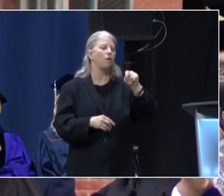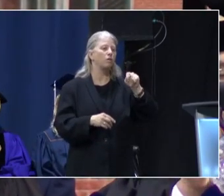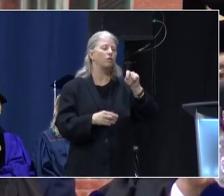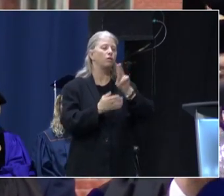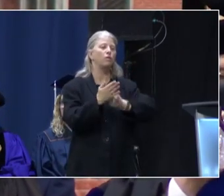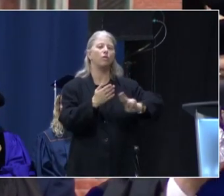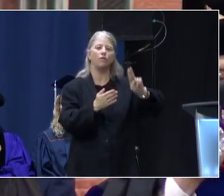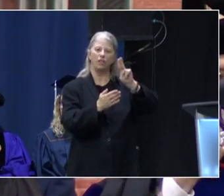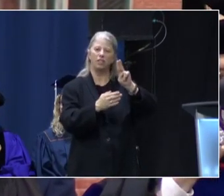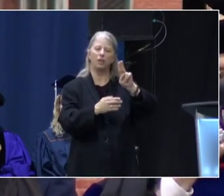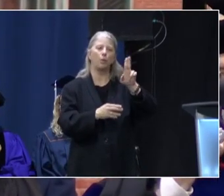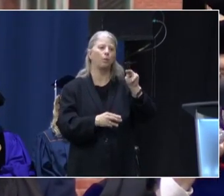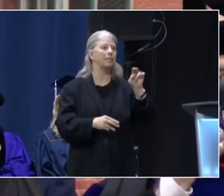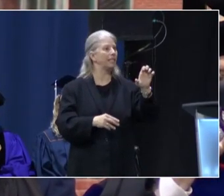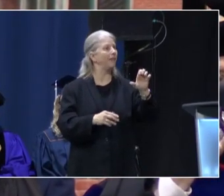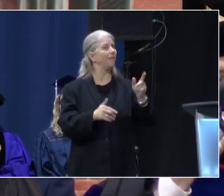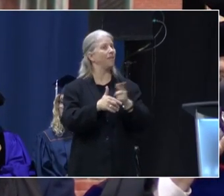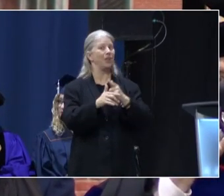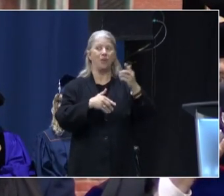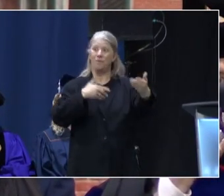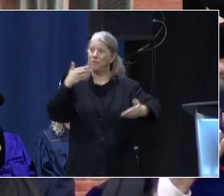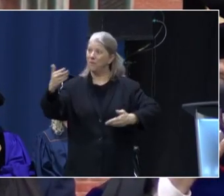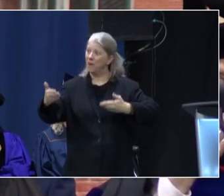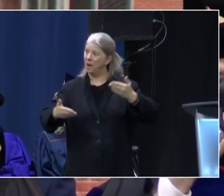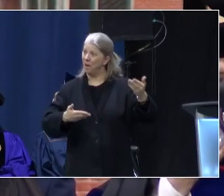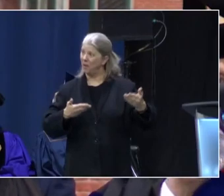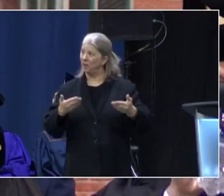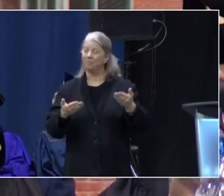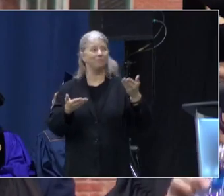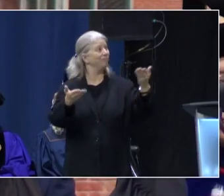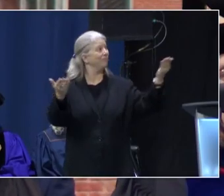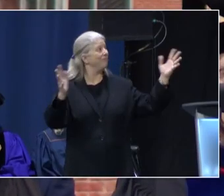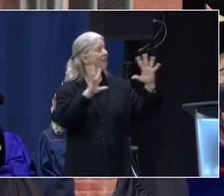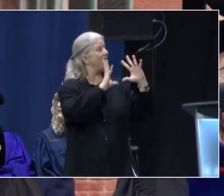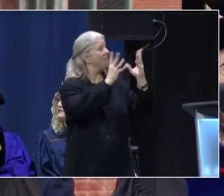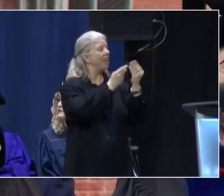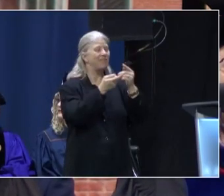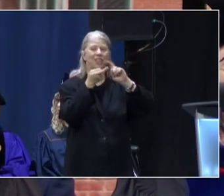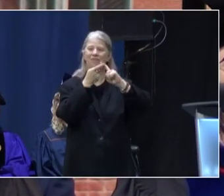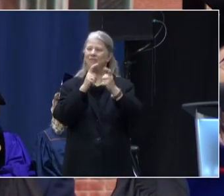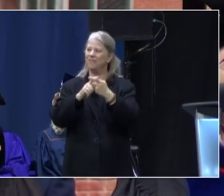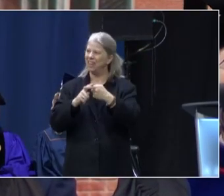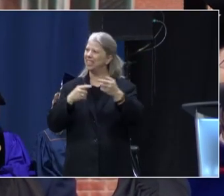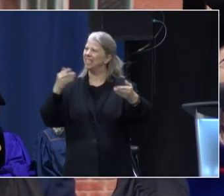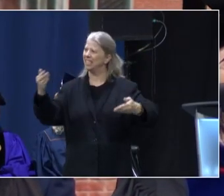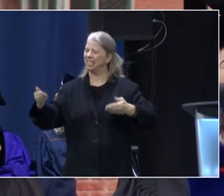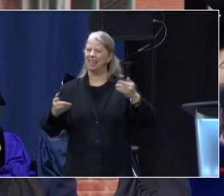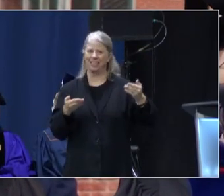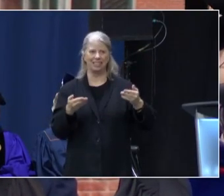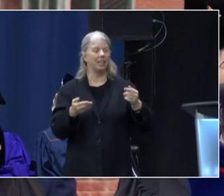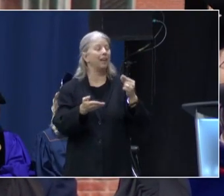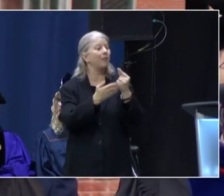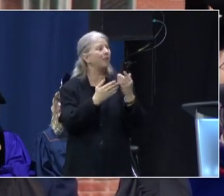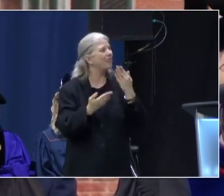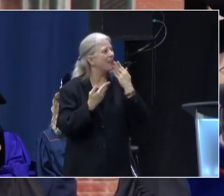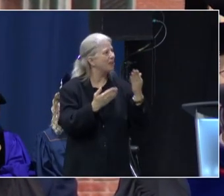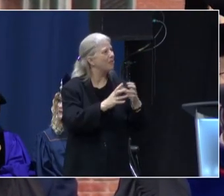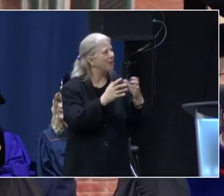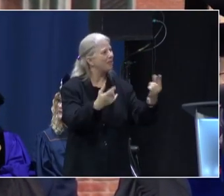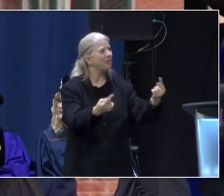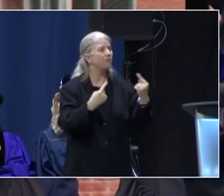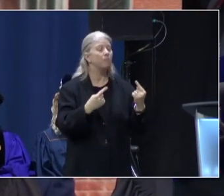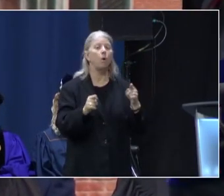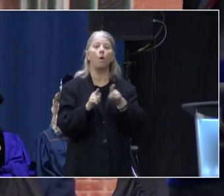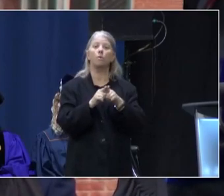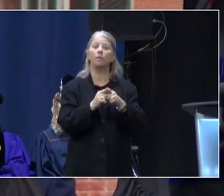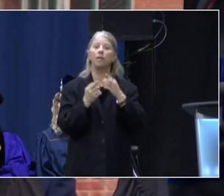Colorado. I'd like to first welcome all our families, friends, and guests of our graduates, and thank you for coming. I'd also